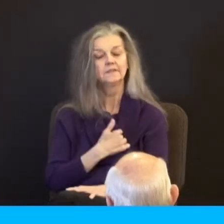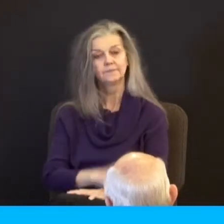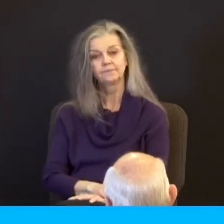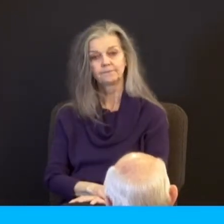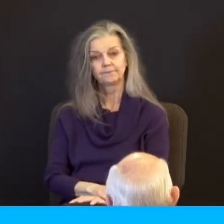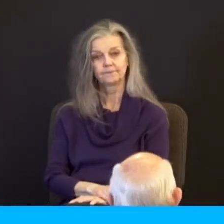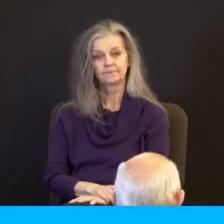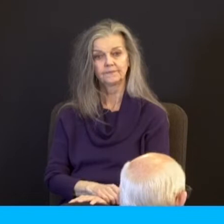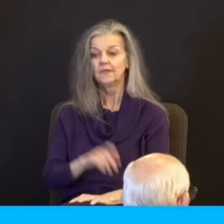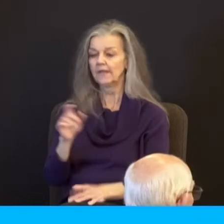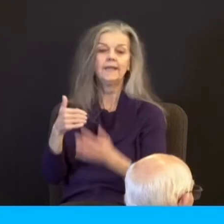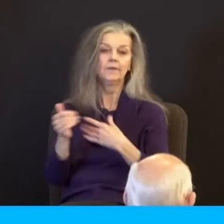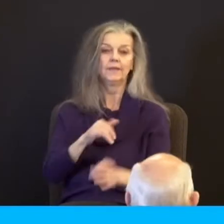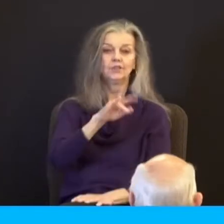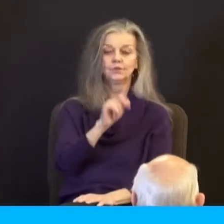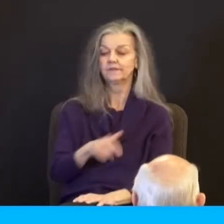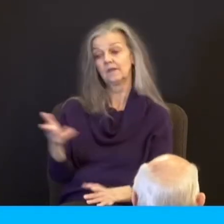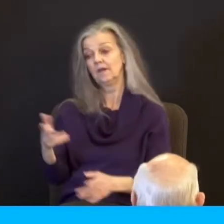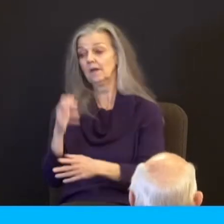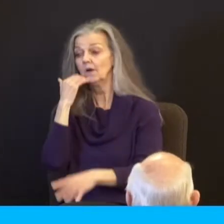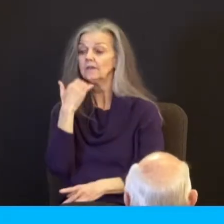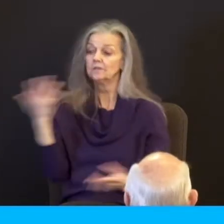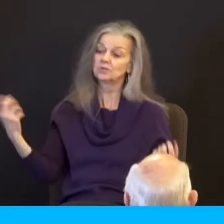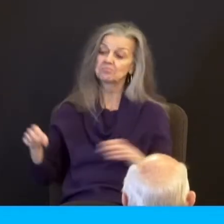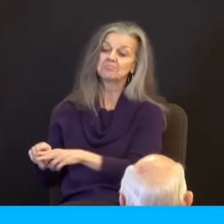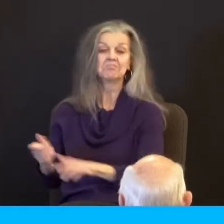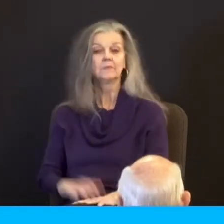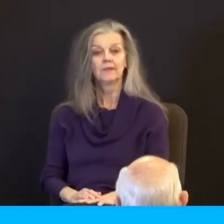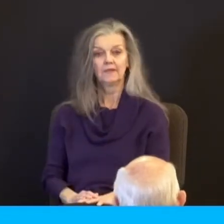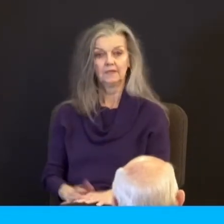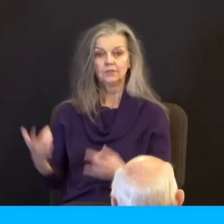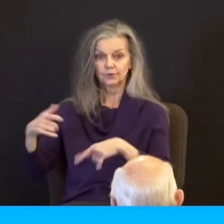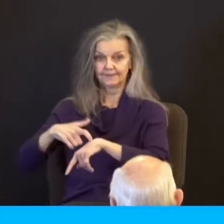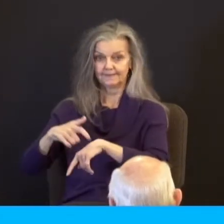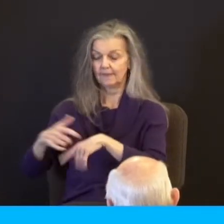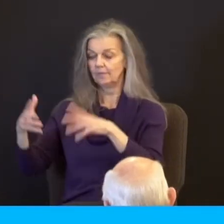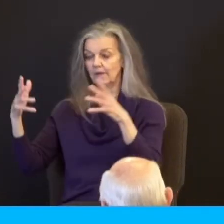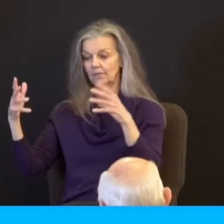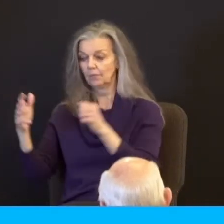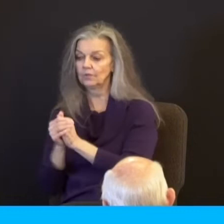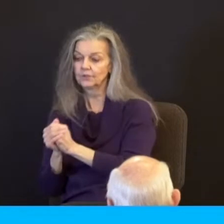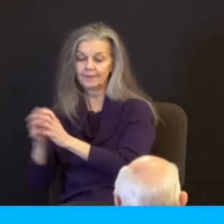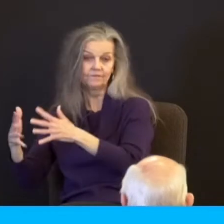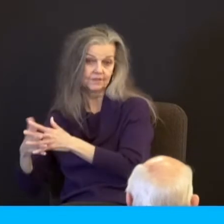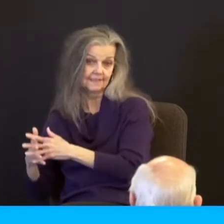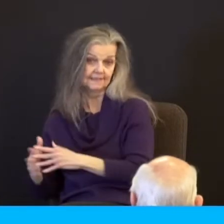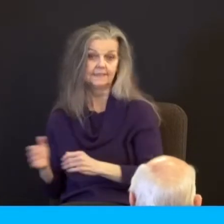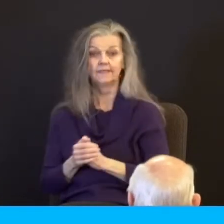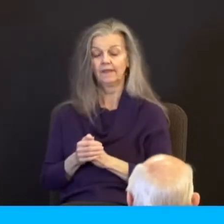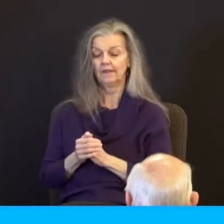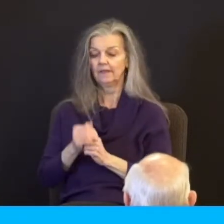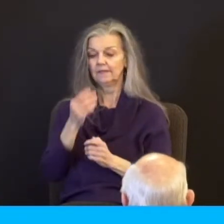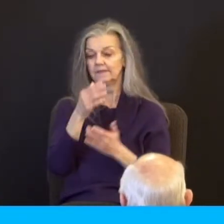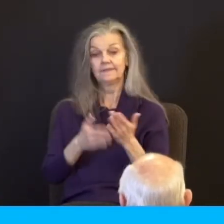Well, must be a harlot. Might as well stick around. At this time of fertility worship, according to Irwin and other historians, there are women